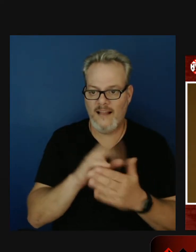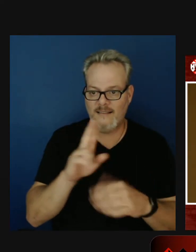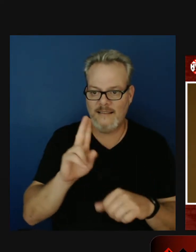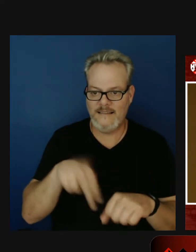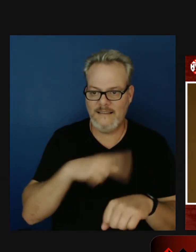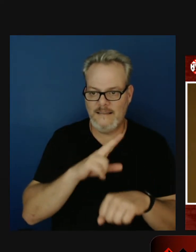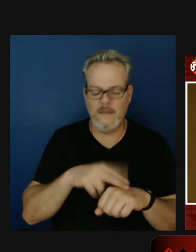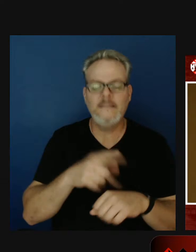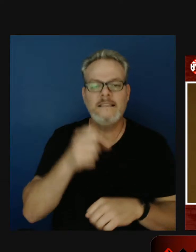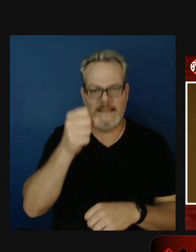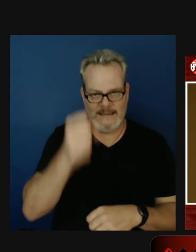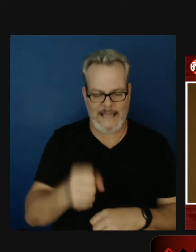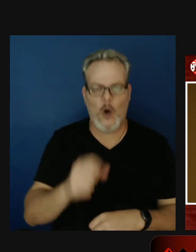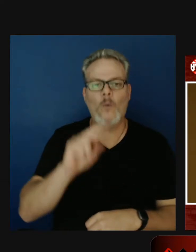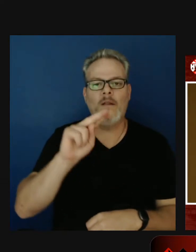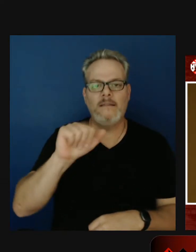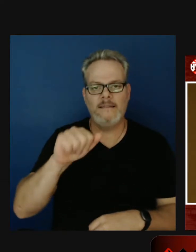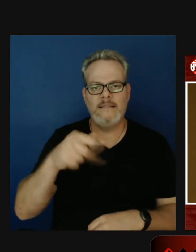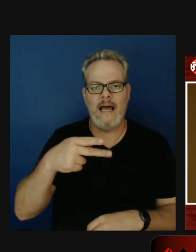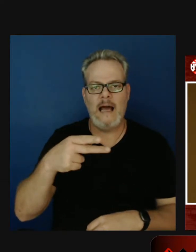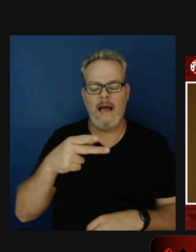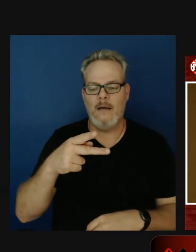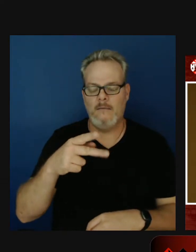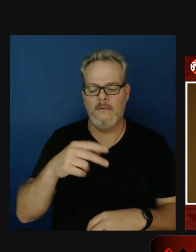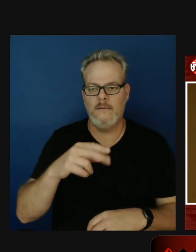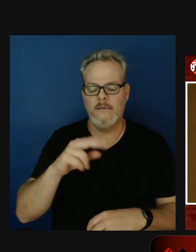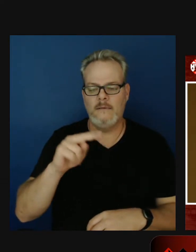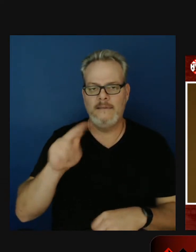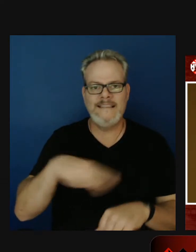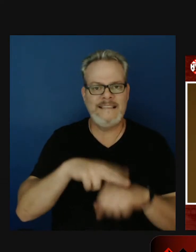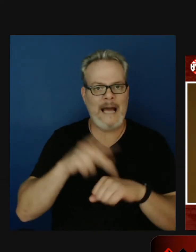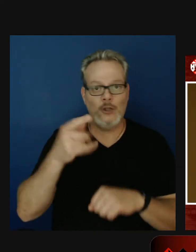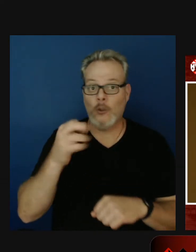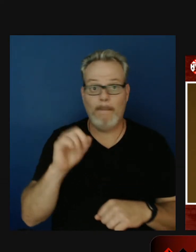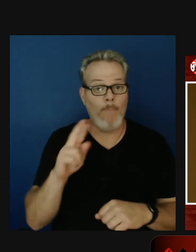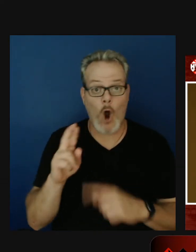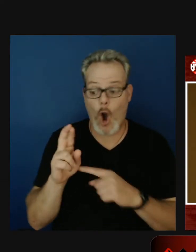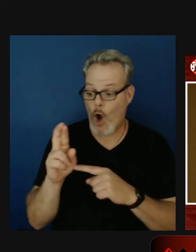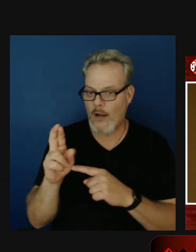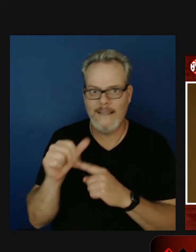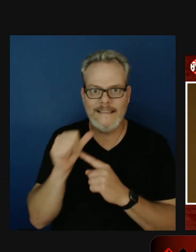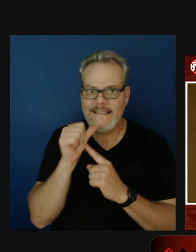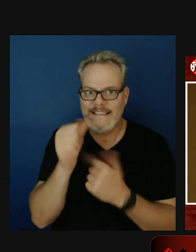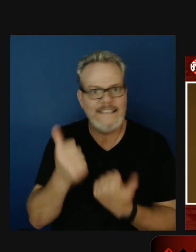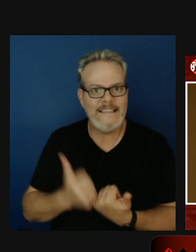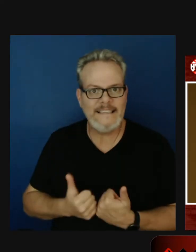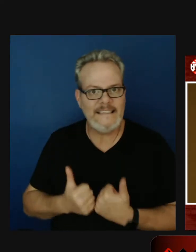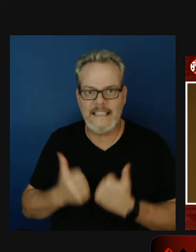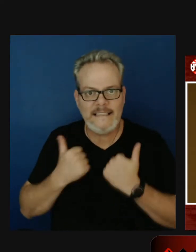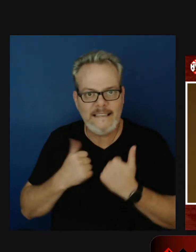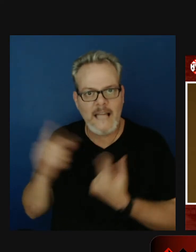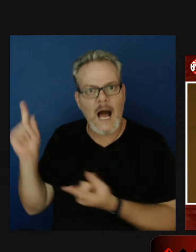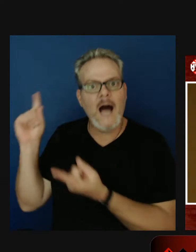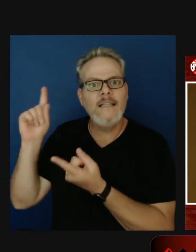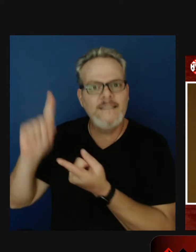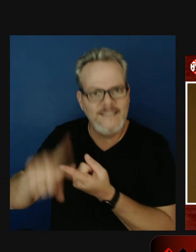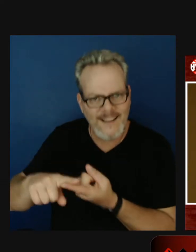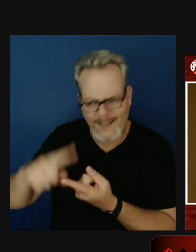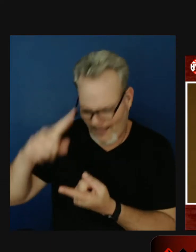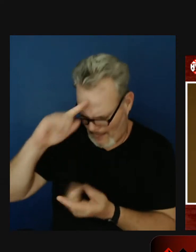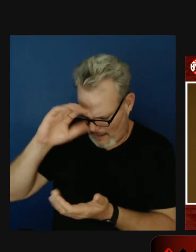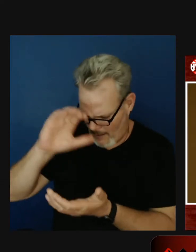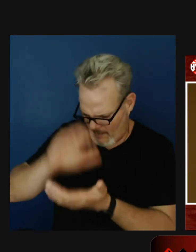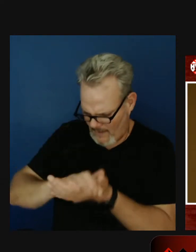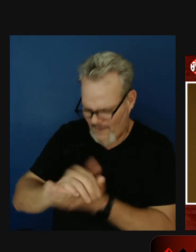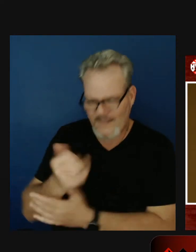Volcano National Park, that does not yet exist. The national park did not come into existence till, I believe, 1912?